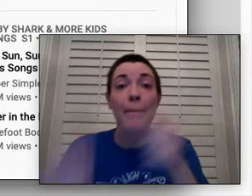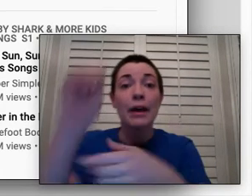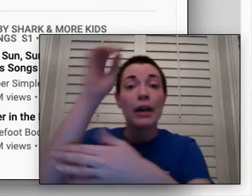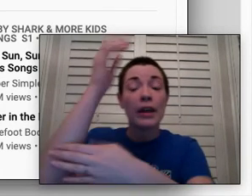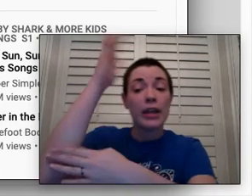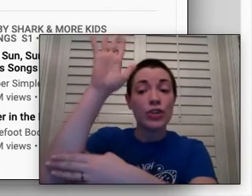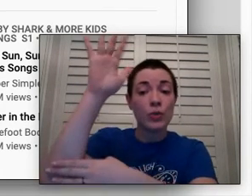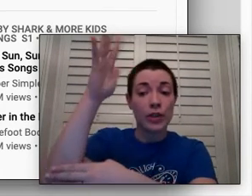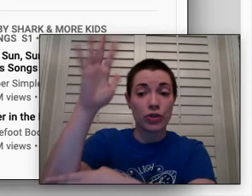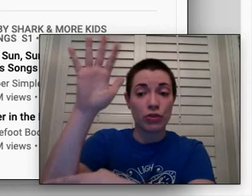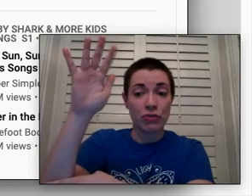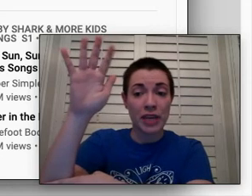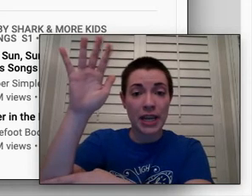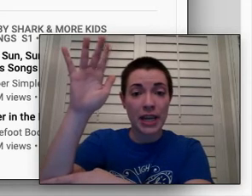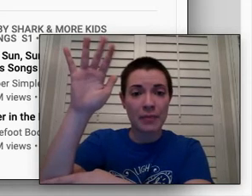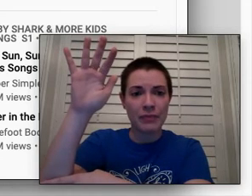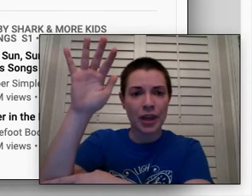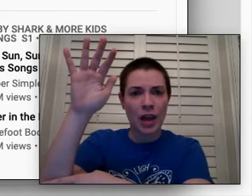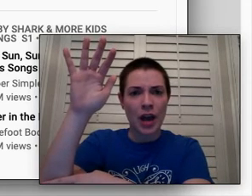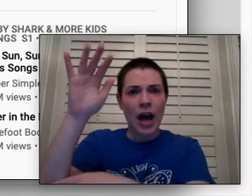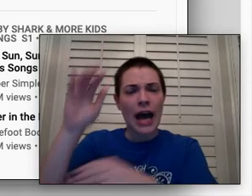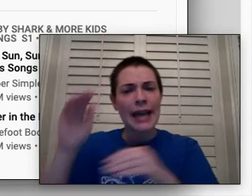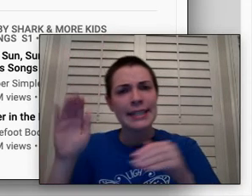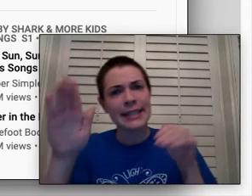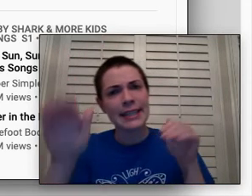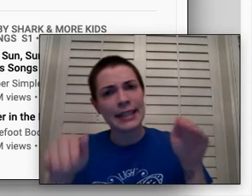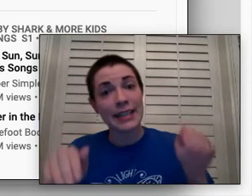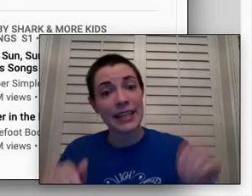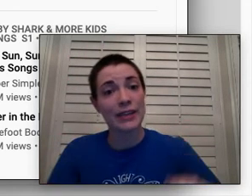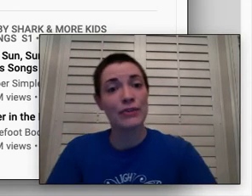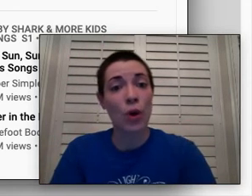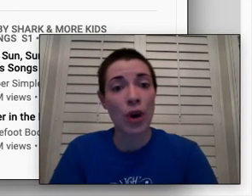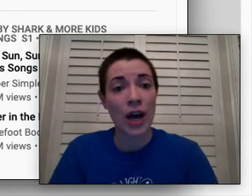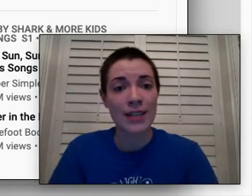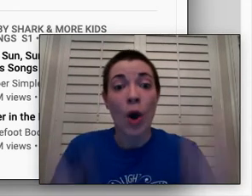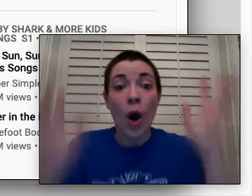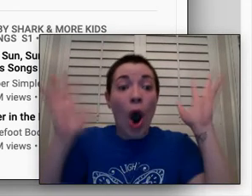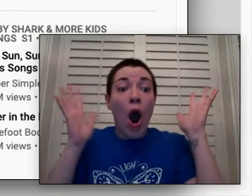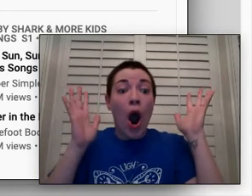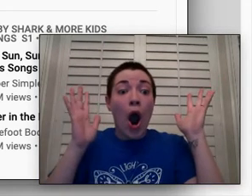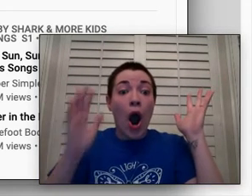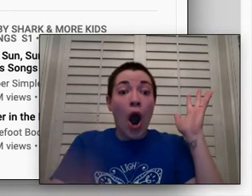up into a tree. I see leaves, hojas.